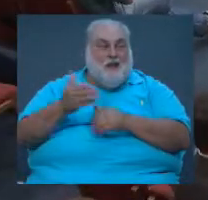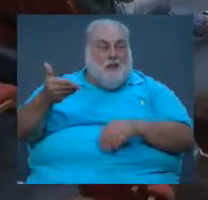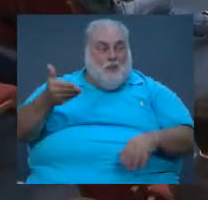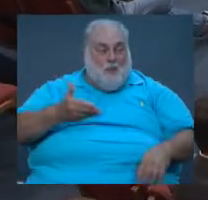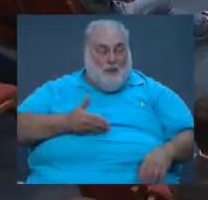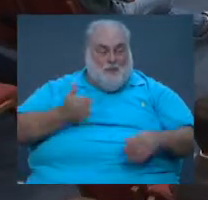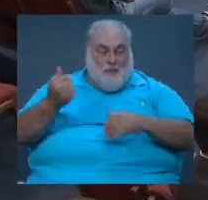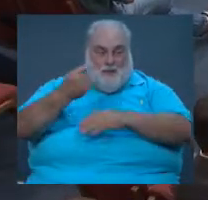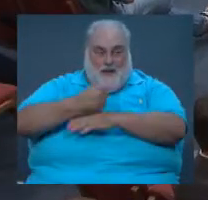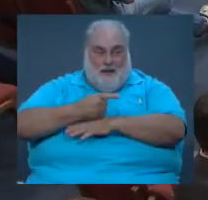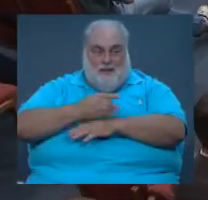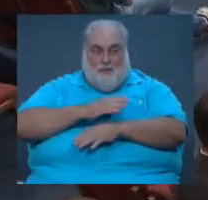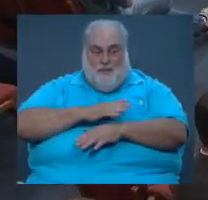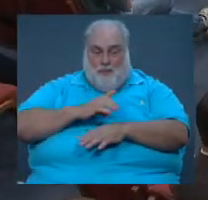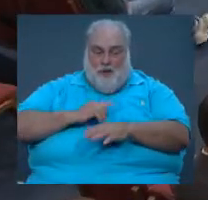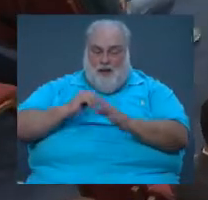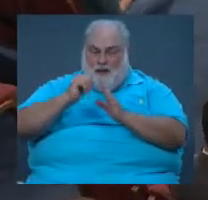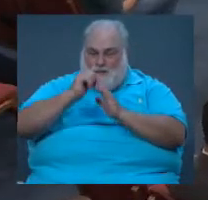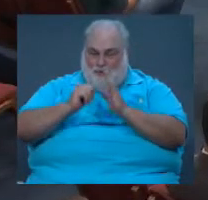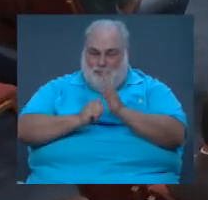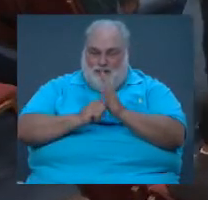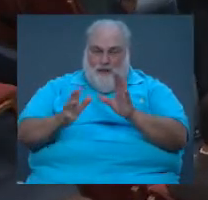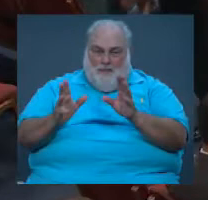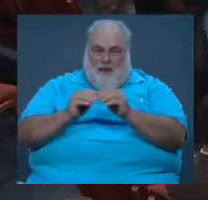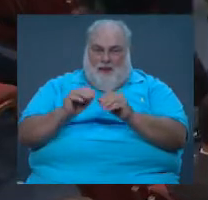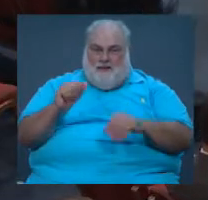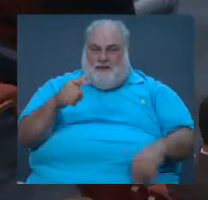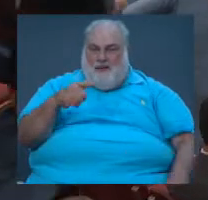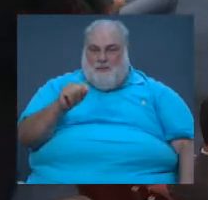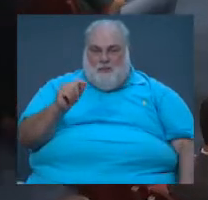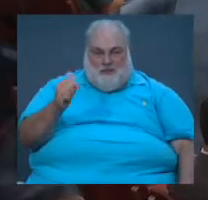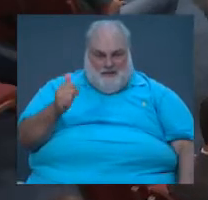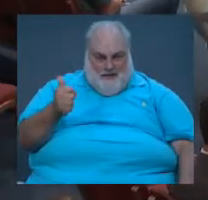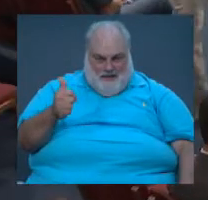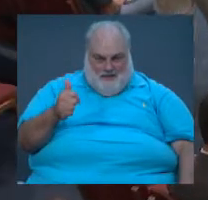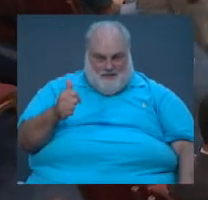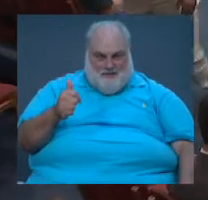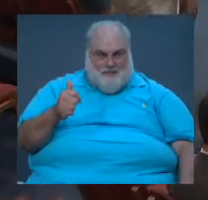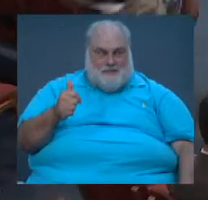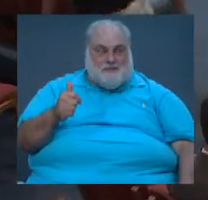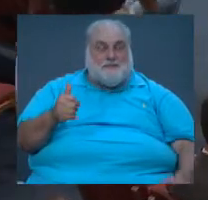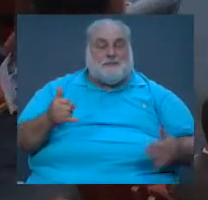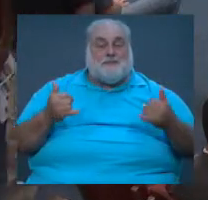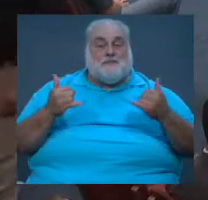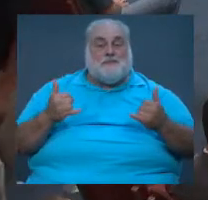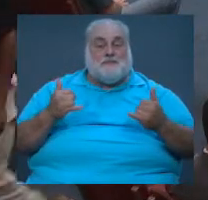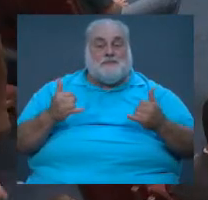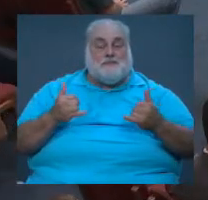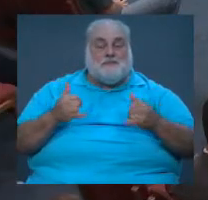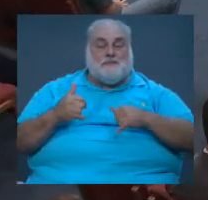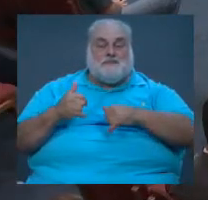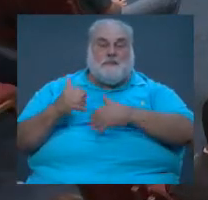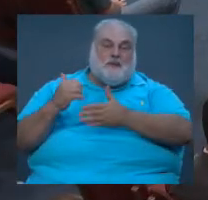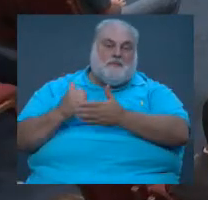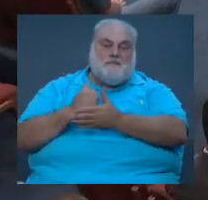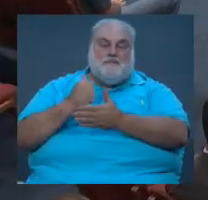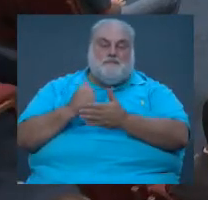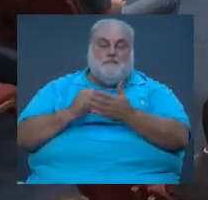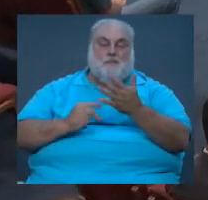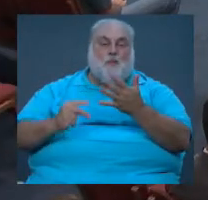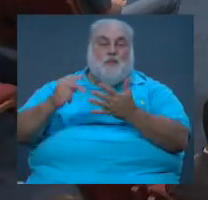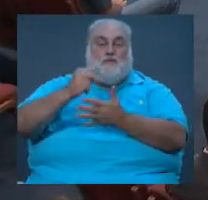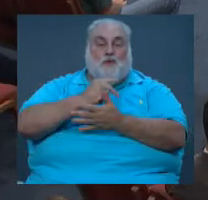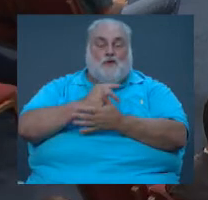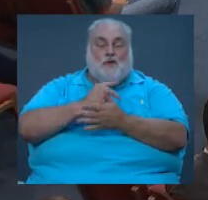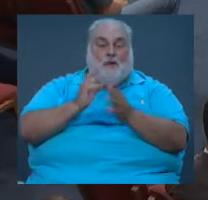Welcome to today's City Board of Directors agenda meeting for September 10th, 2019. This is our opportunity to review the agenda for our formal